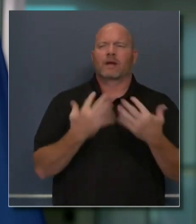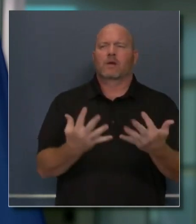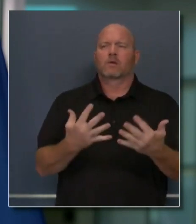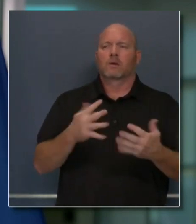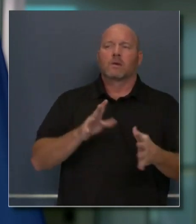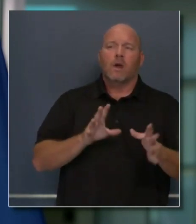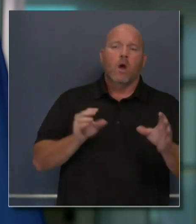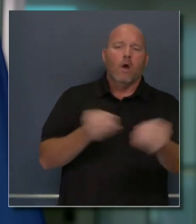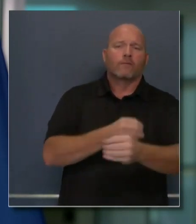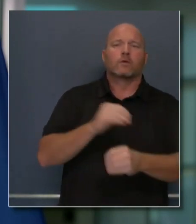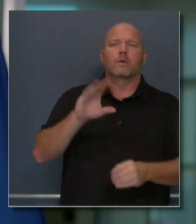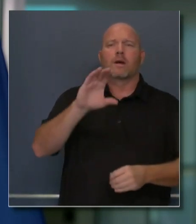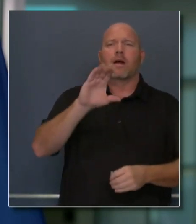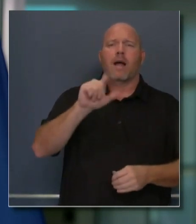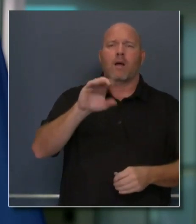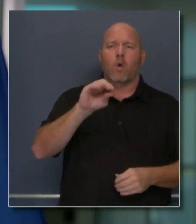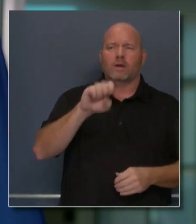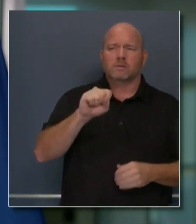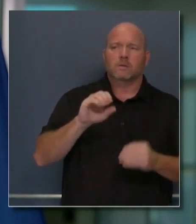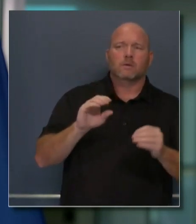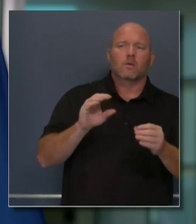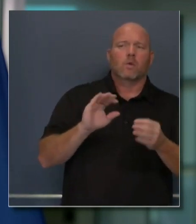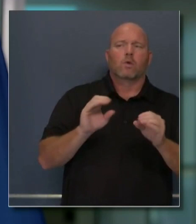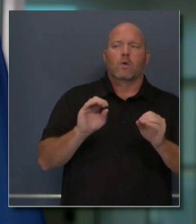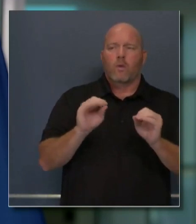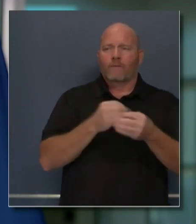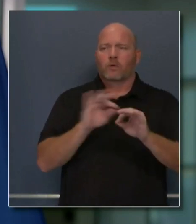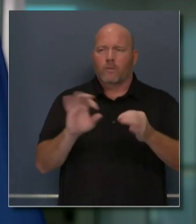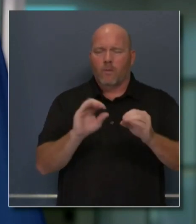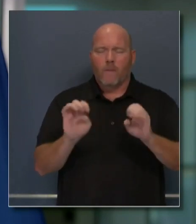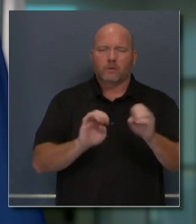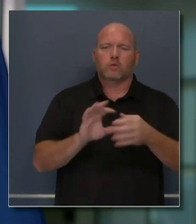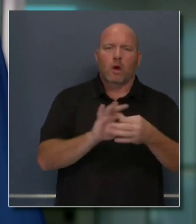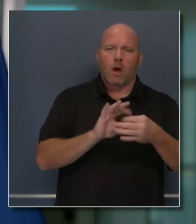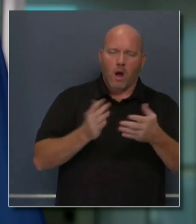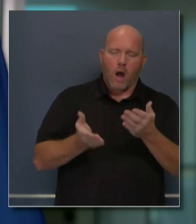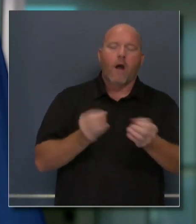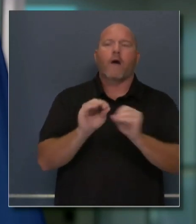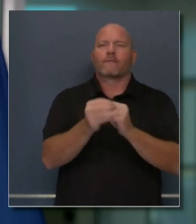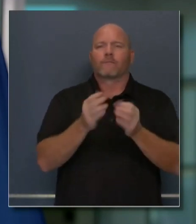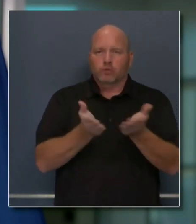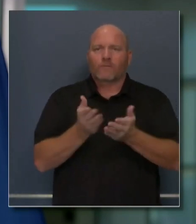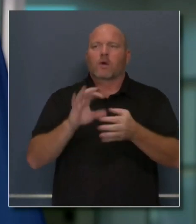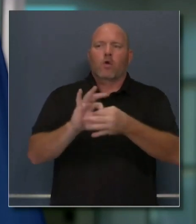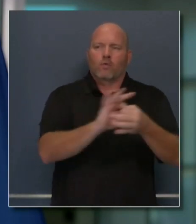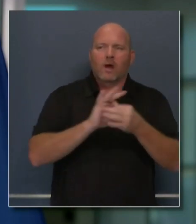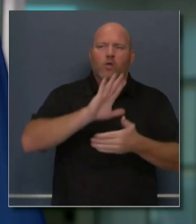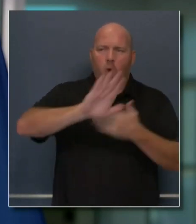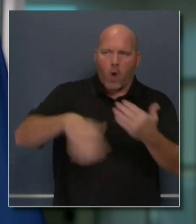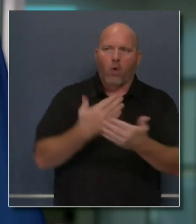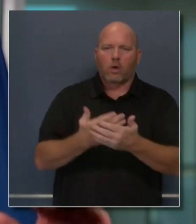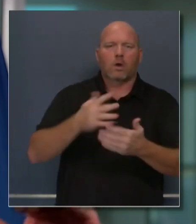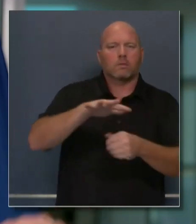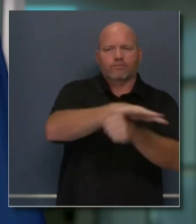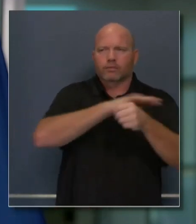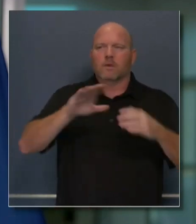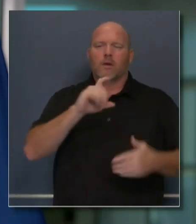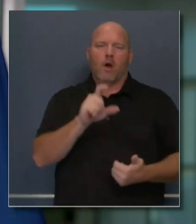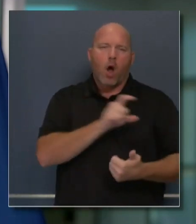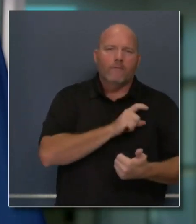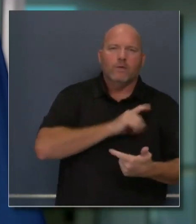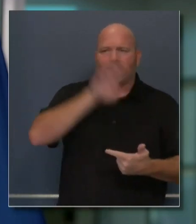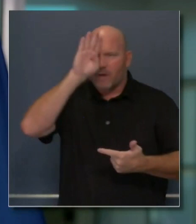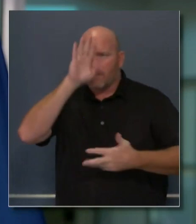Services for helping coordinate all of that, local law enforcement, county health officers for extraordinary work they've done